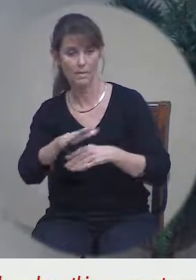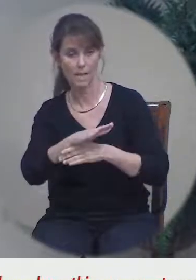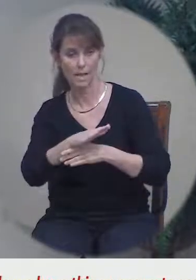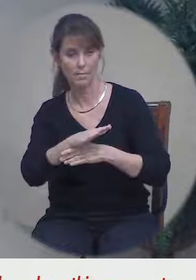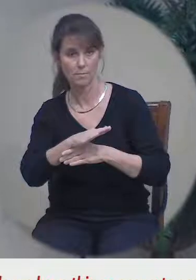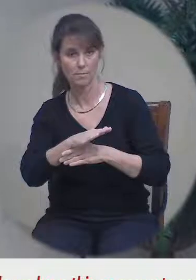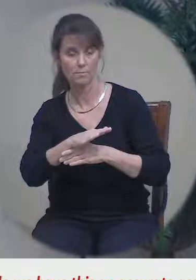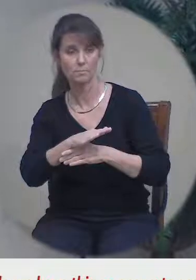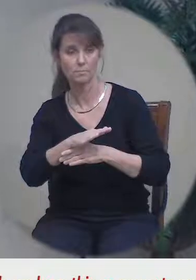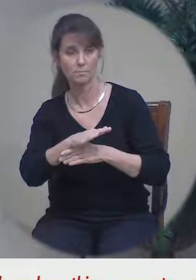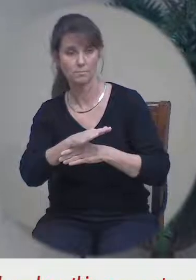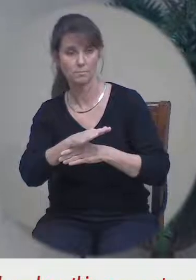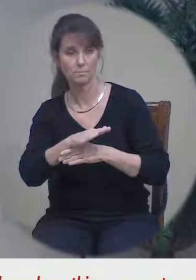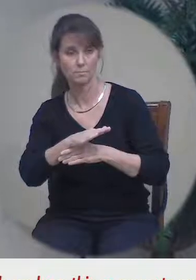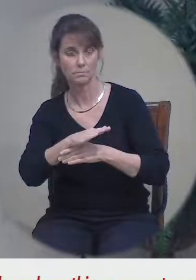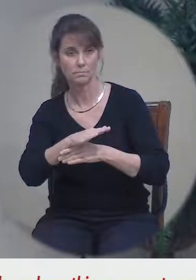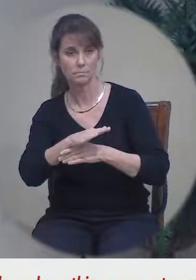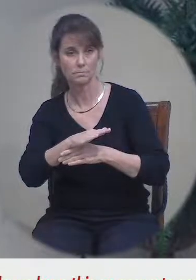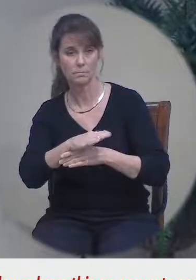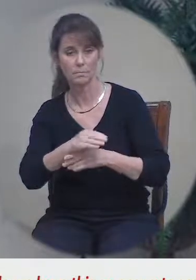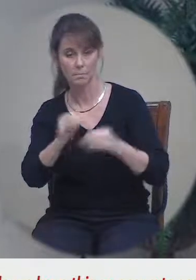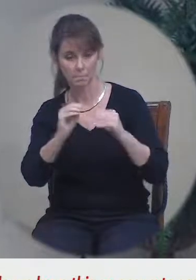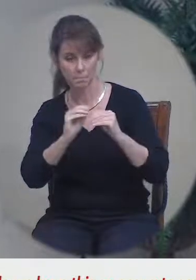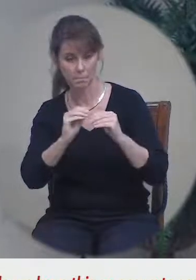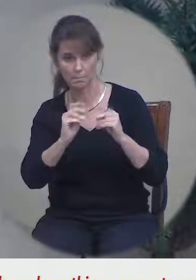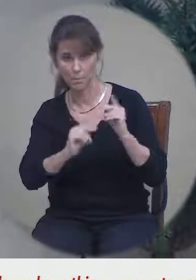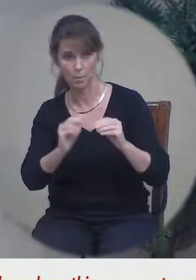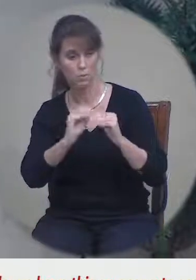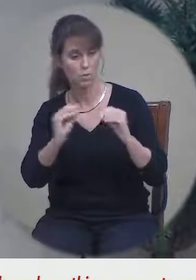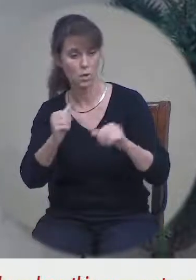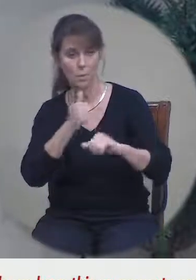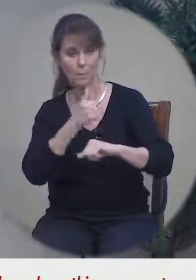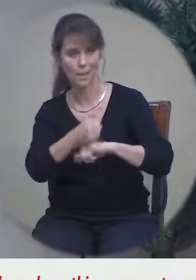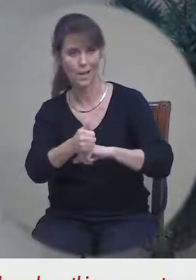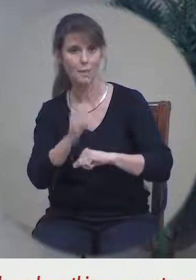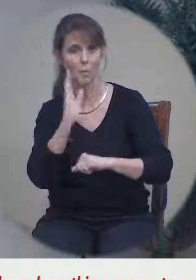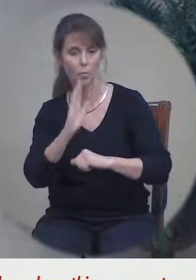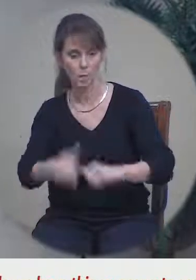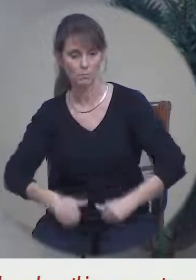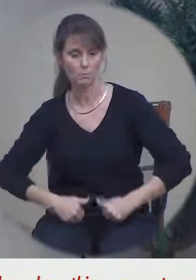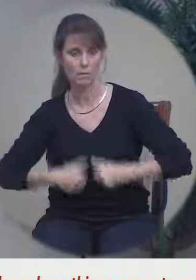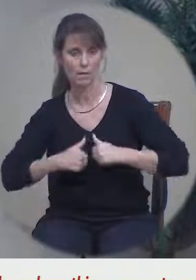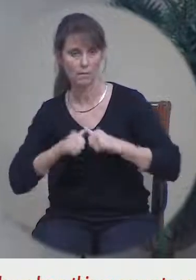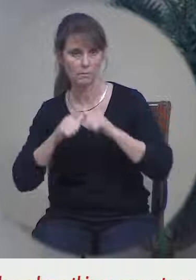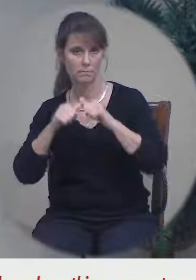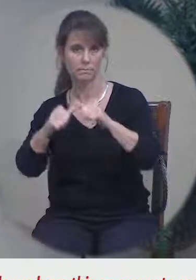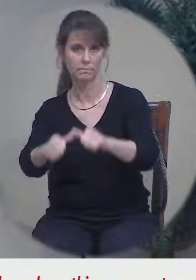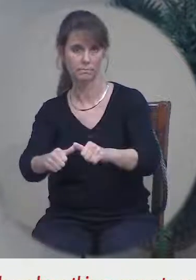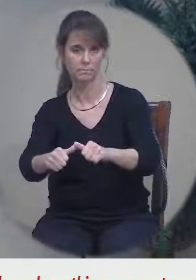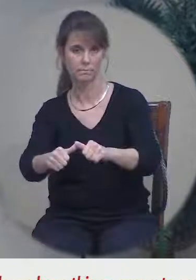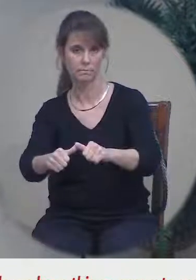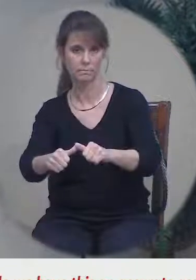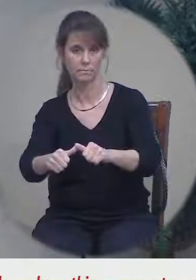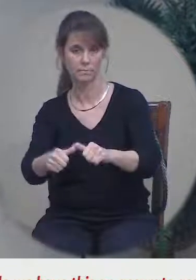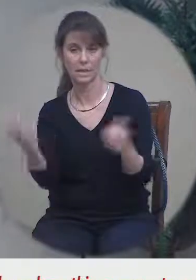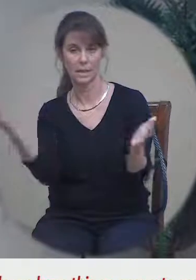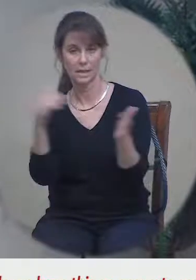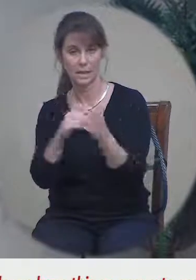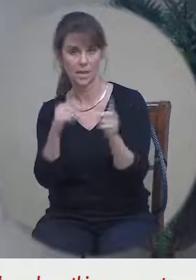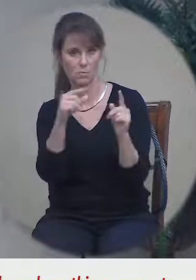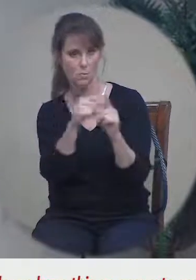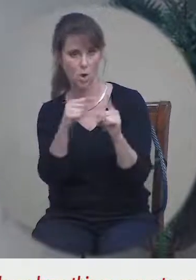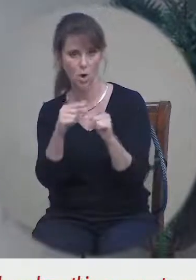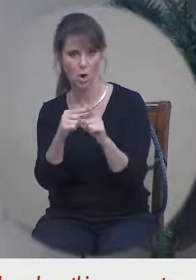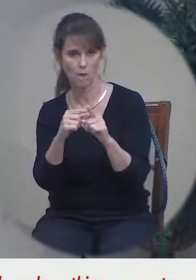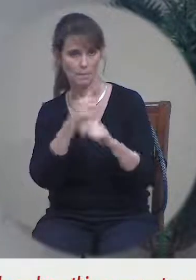remain in it. Talking about God's perspective on them, but notice those two words, blameless and upright. Again and again, we